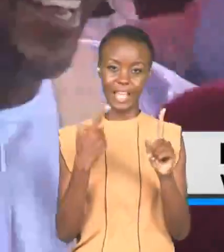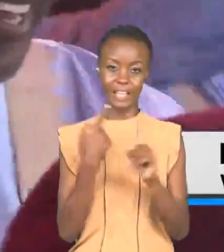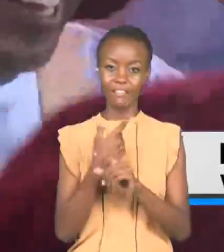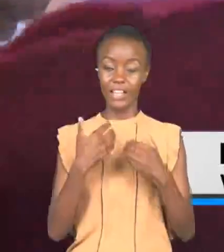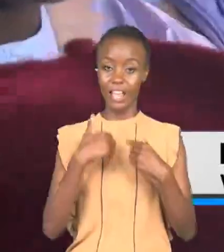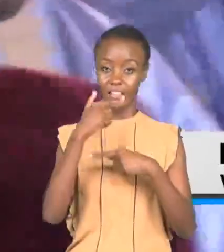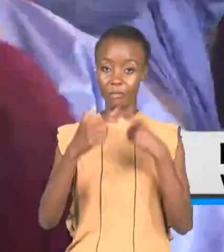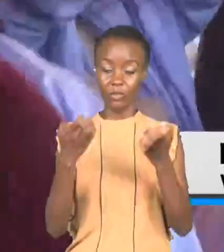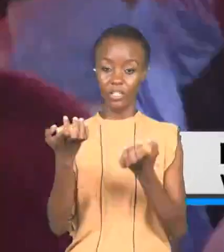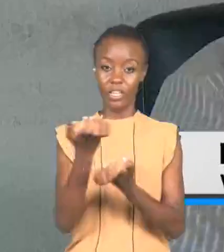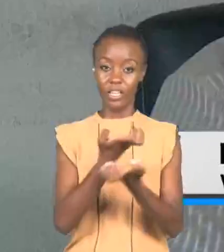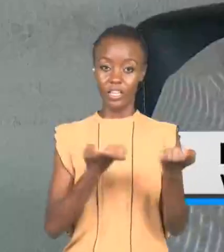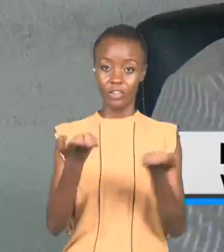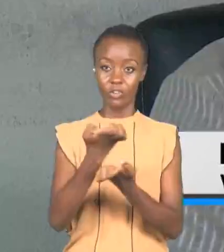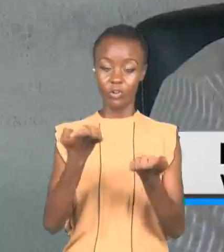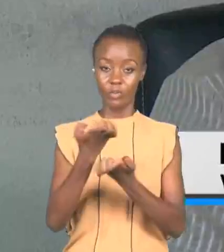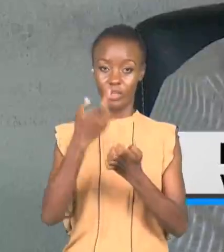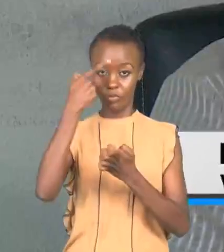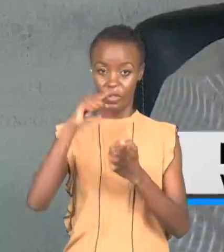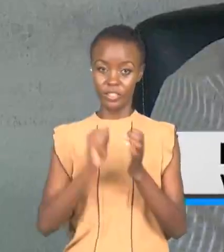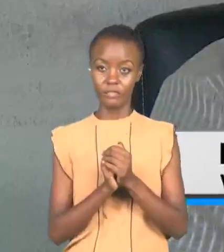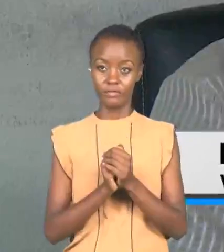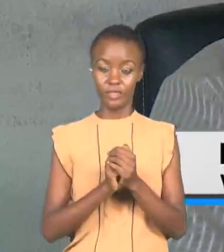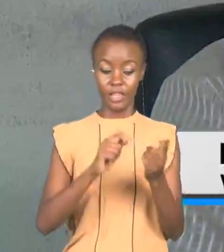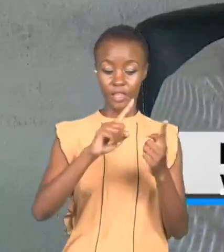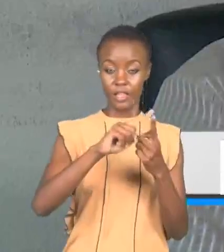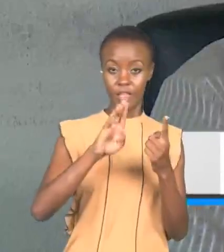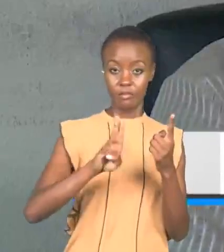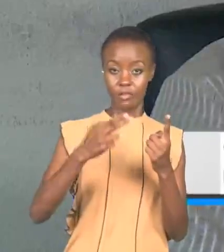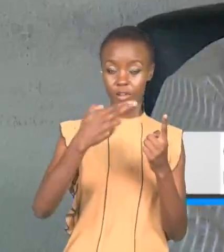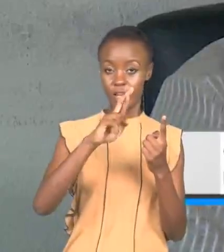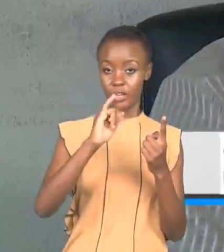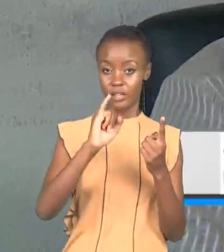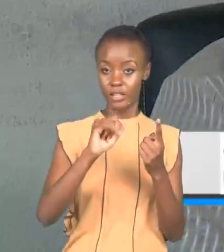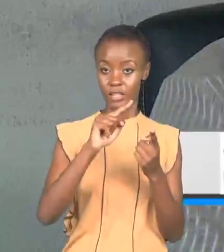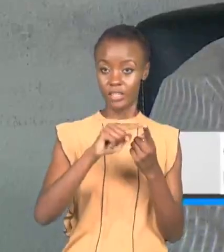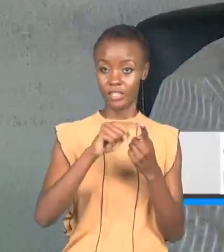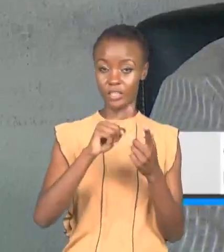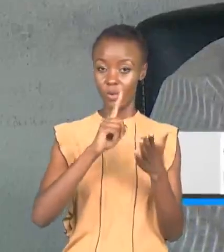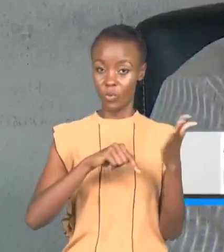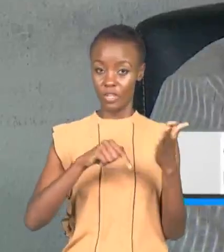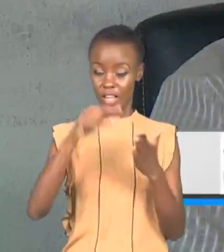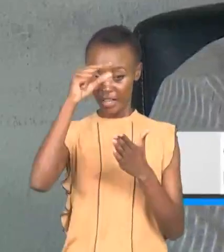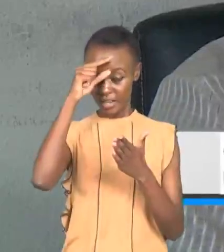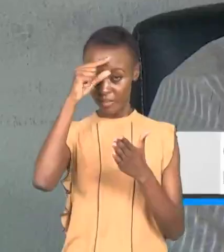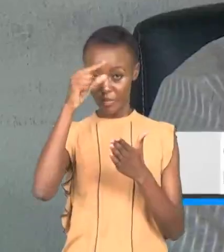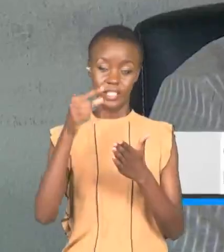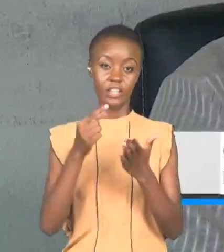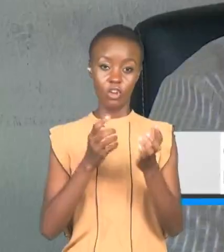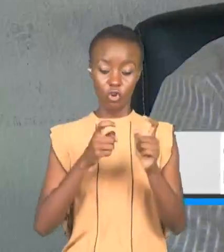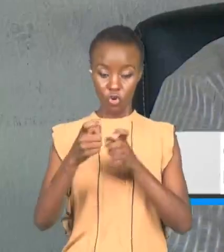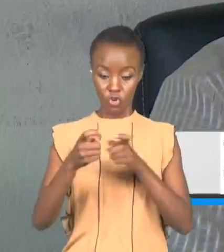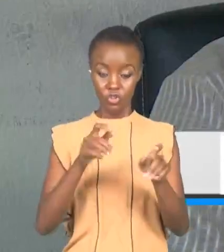policy. So Buhari is positioning himself as statist, pro-big government and all of that,